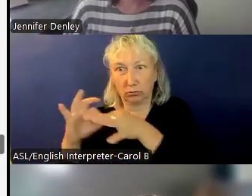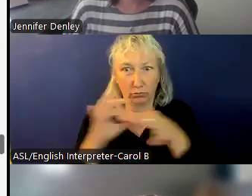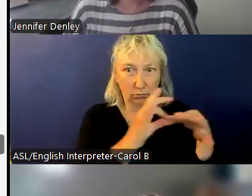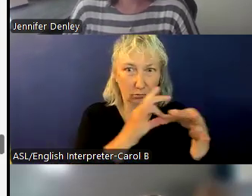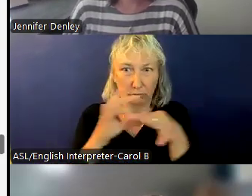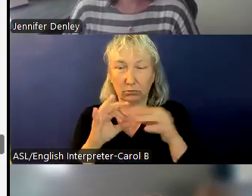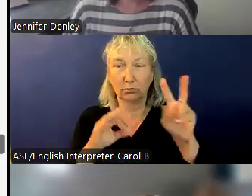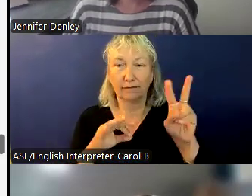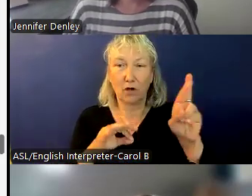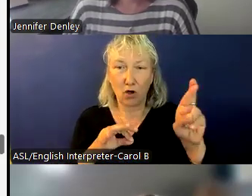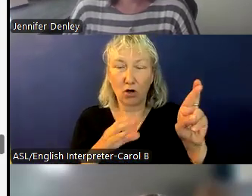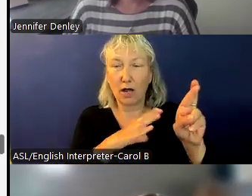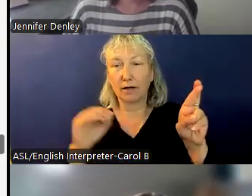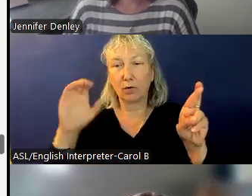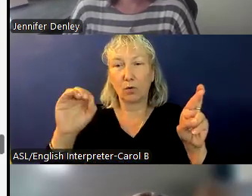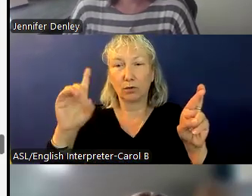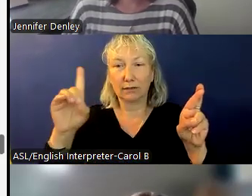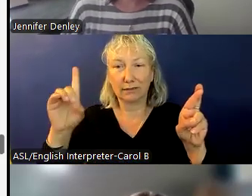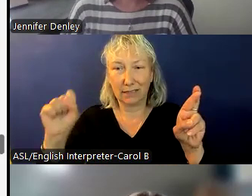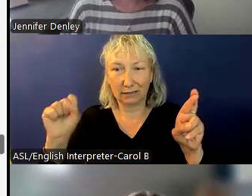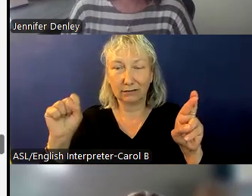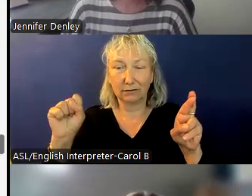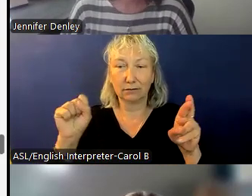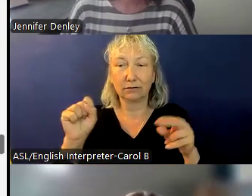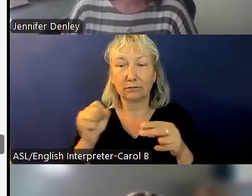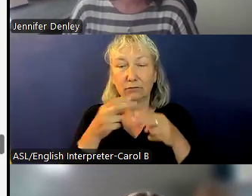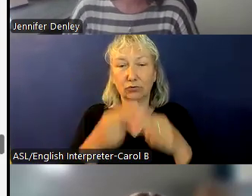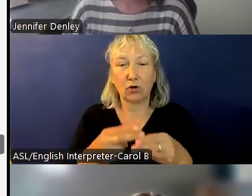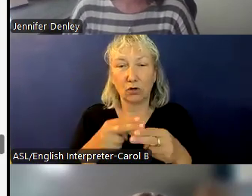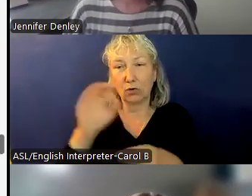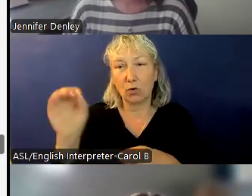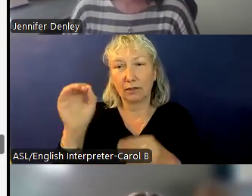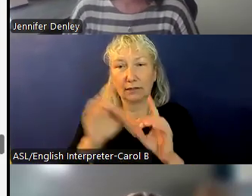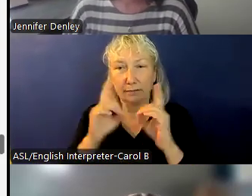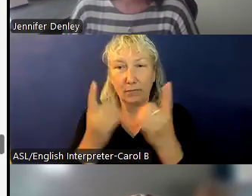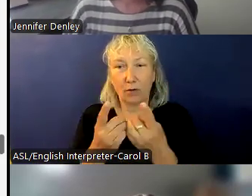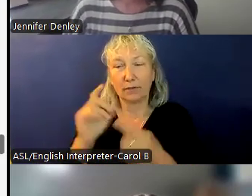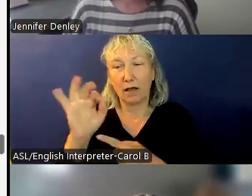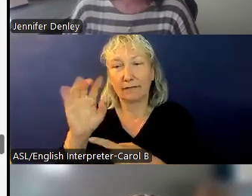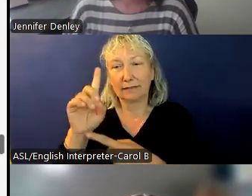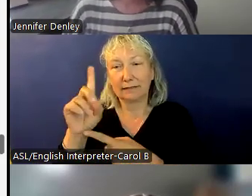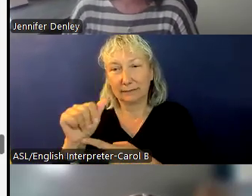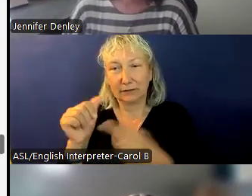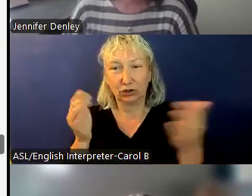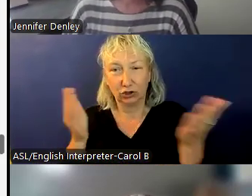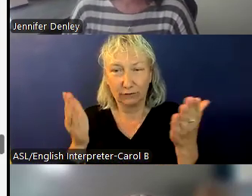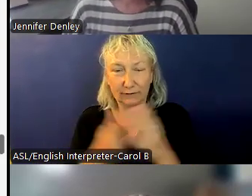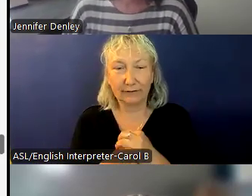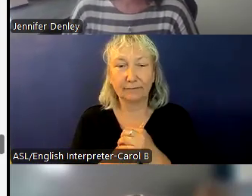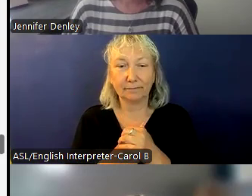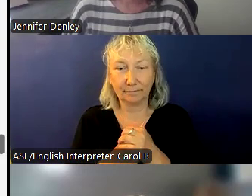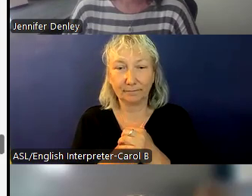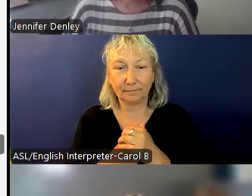Rehabilitation and ODDS, otherwise known as the Oregon Department of Disability Services. We